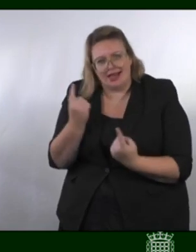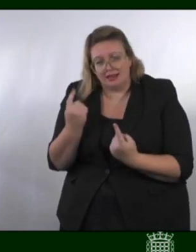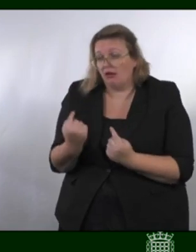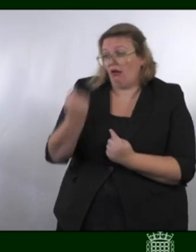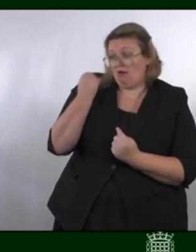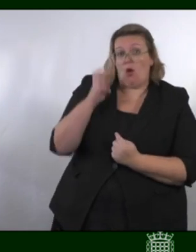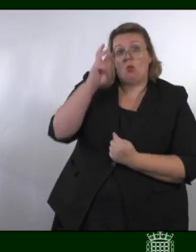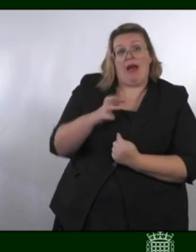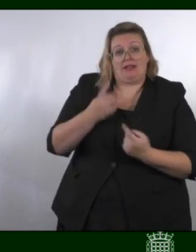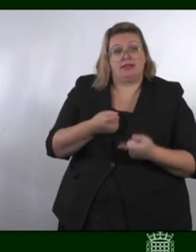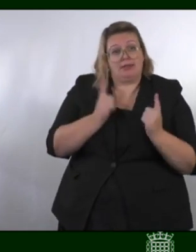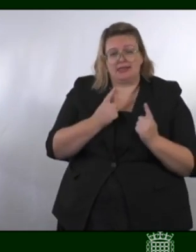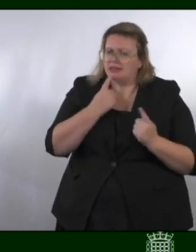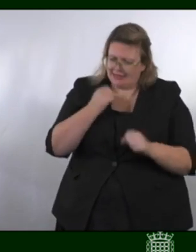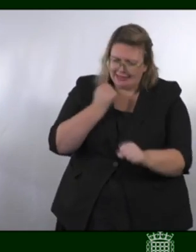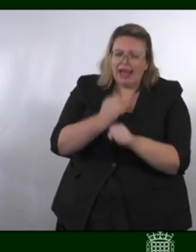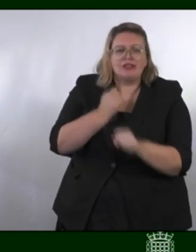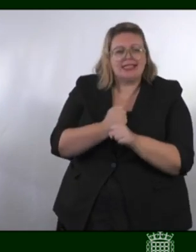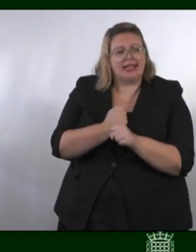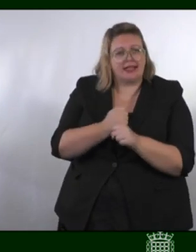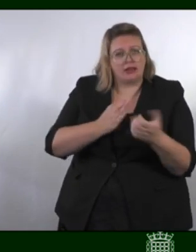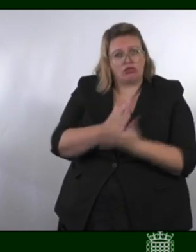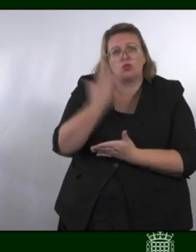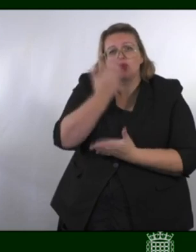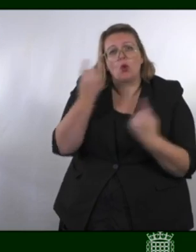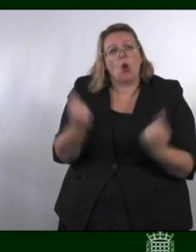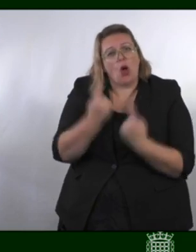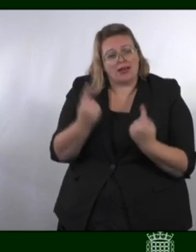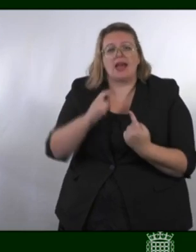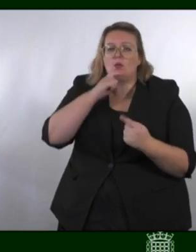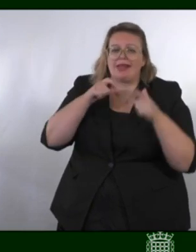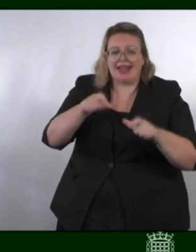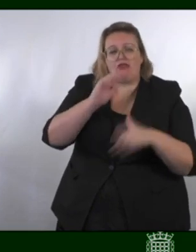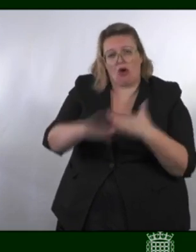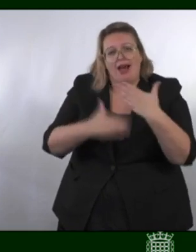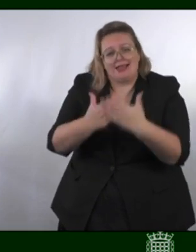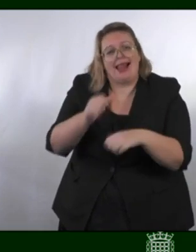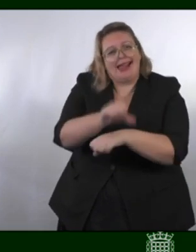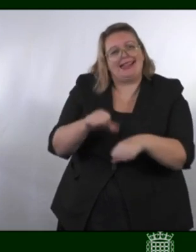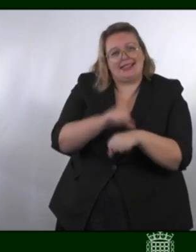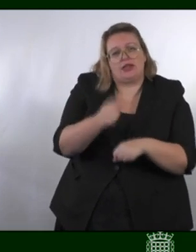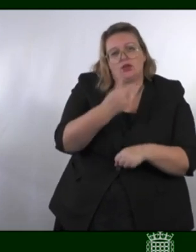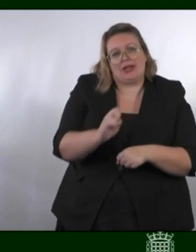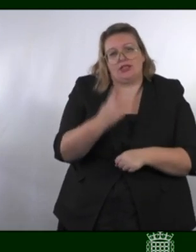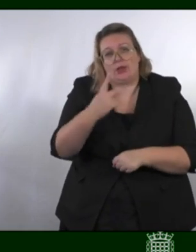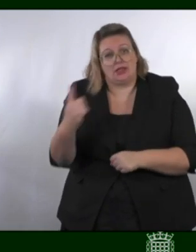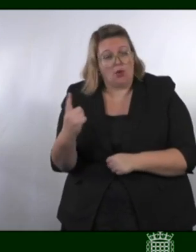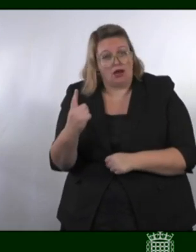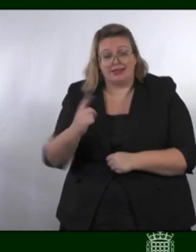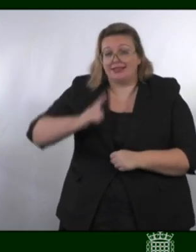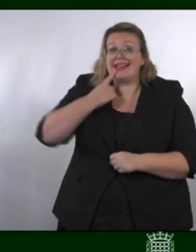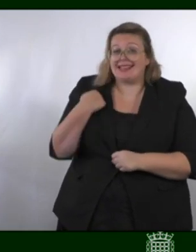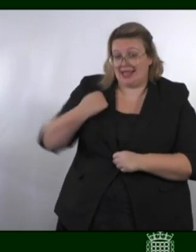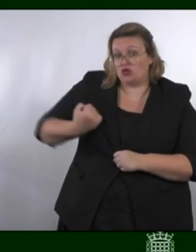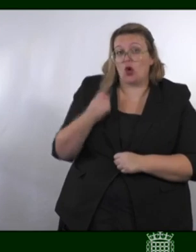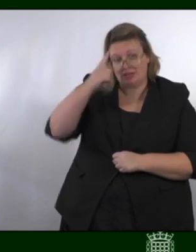Williams, guaranteed that free school meal provision during school holidays would continue until at least Easter 2021, and yesterday the Scottish Government committed